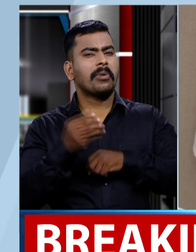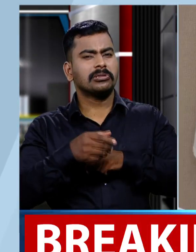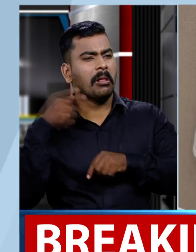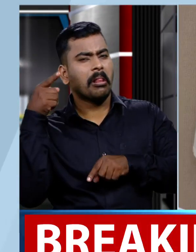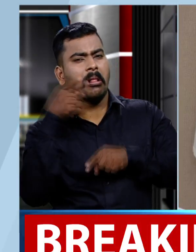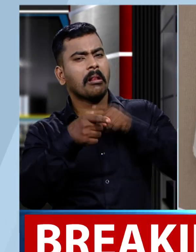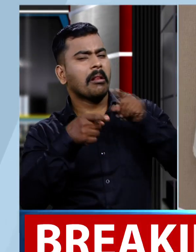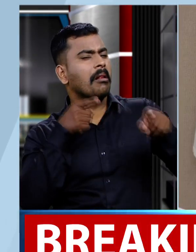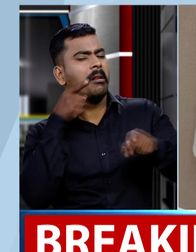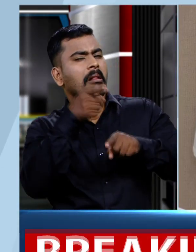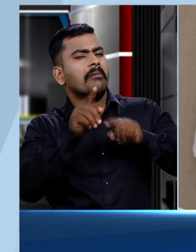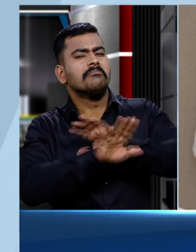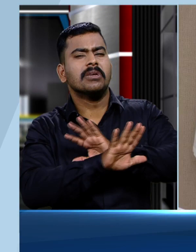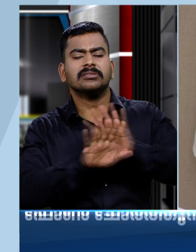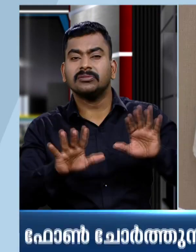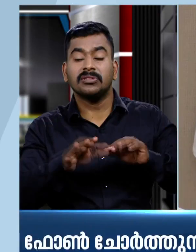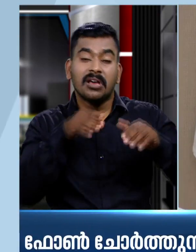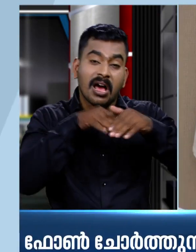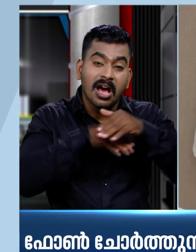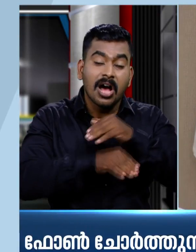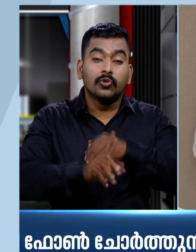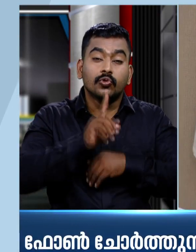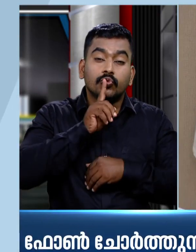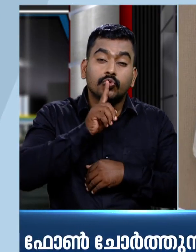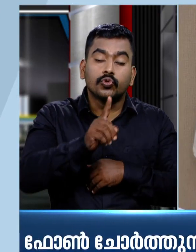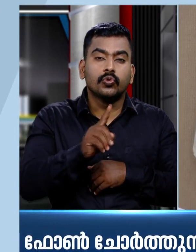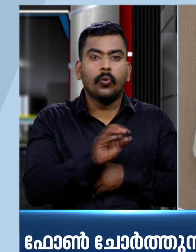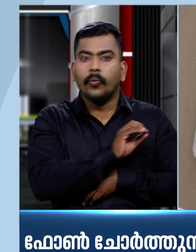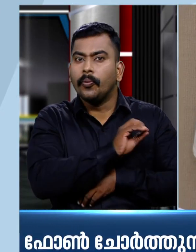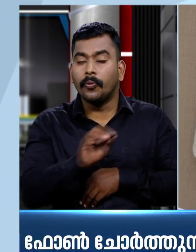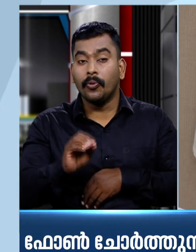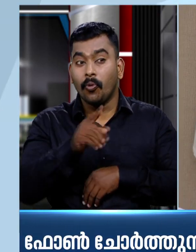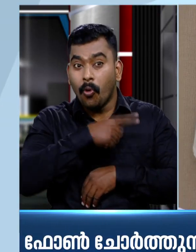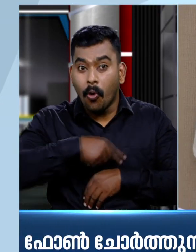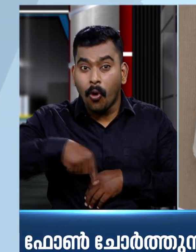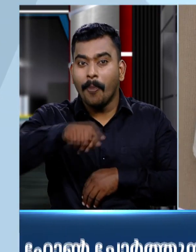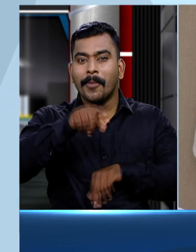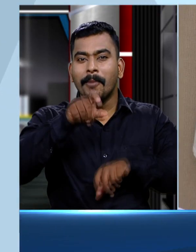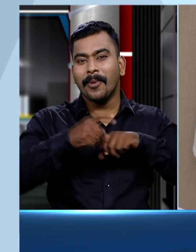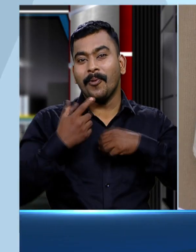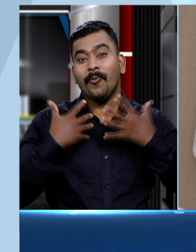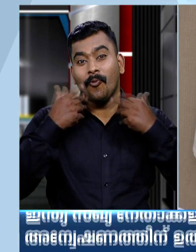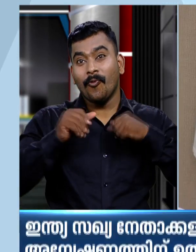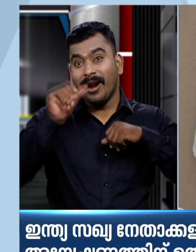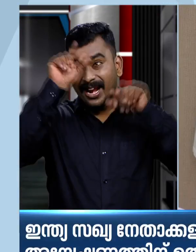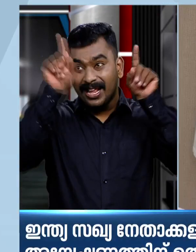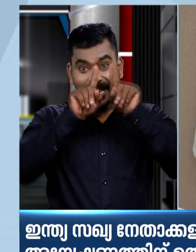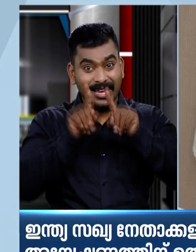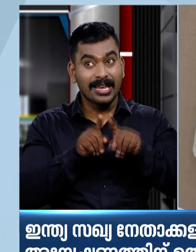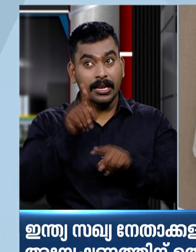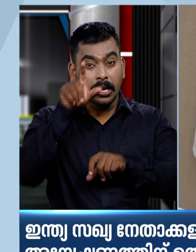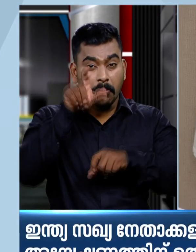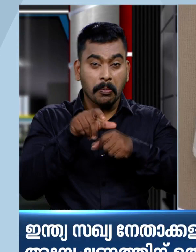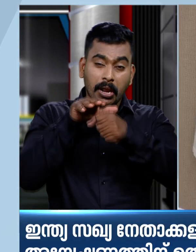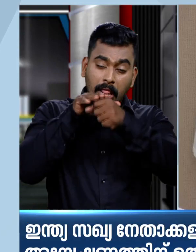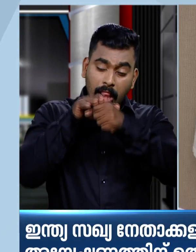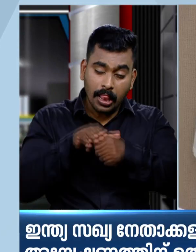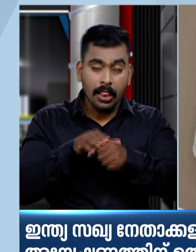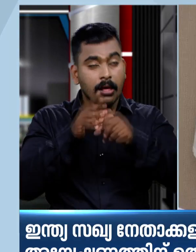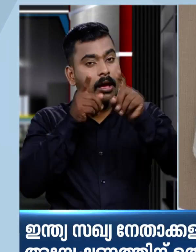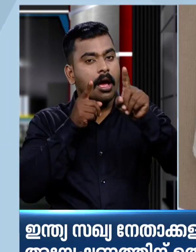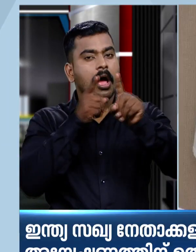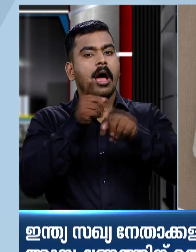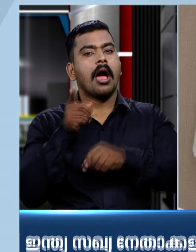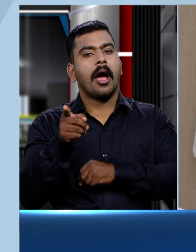trying to spread. They want to distract the country. They want to distract the people from the progress